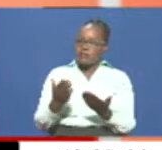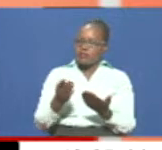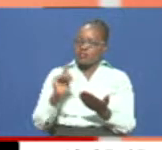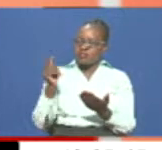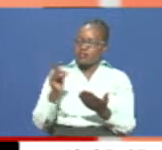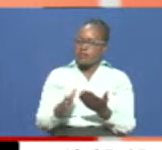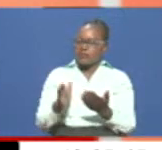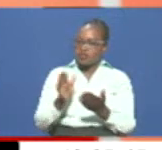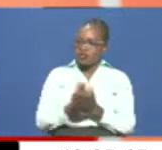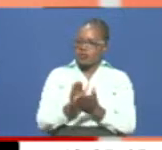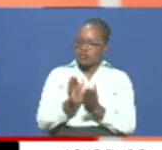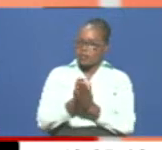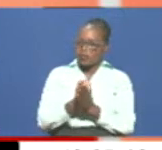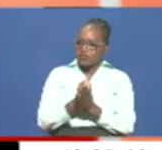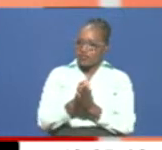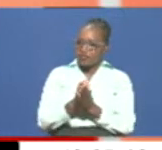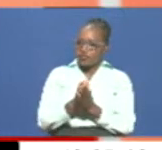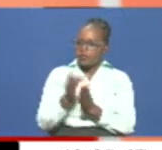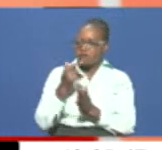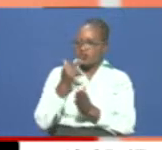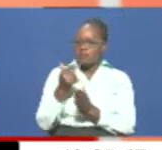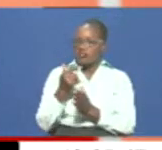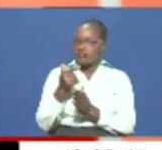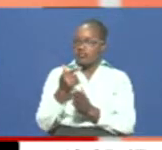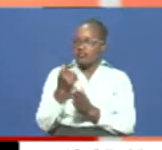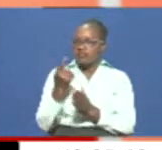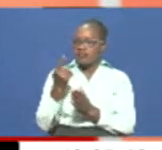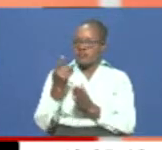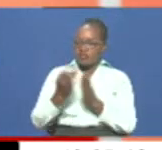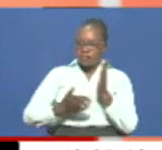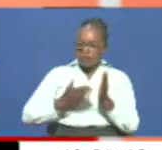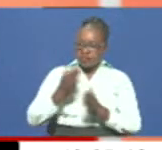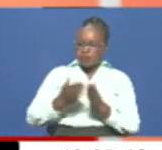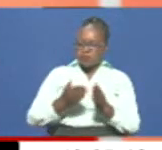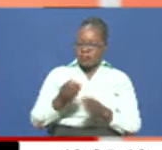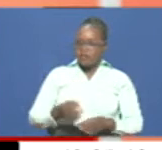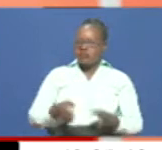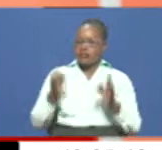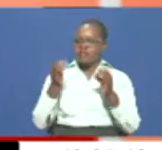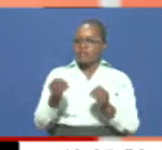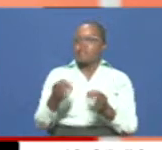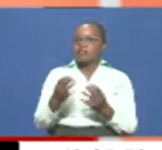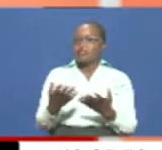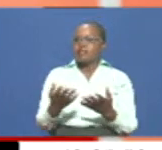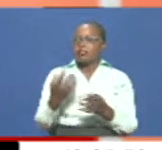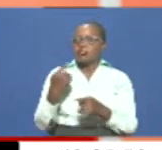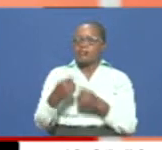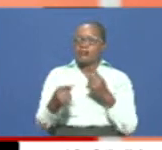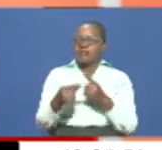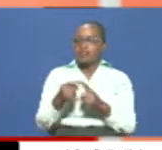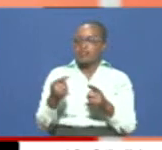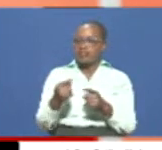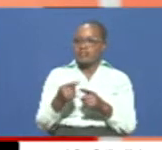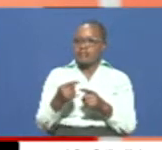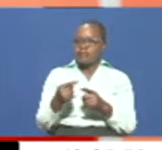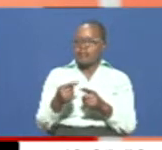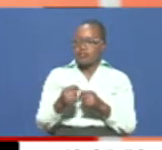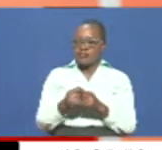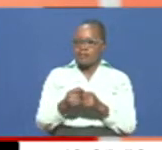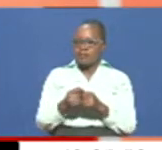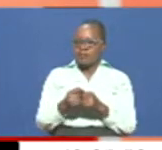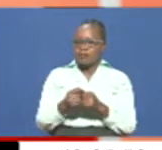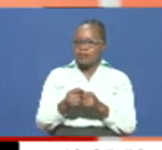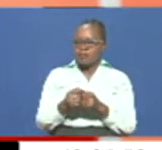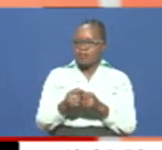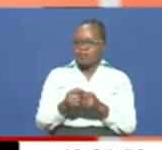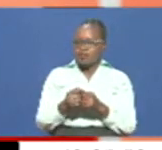know, where we used to say one athlete has too many officials, nowadays that's the standard, that around one athlete you have